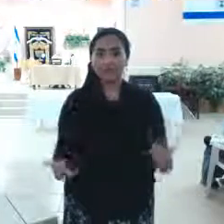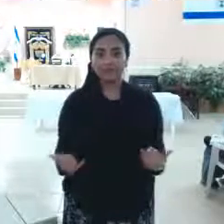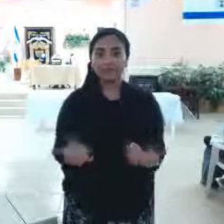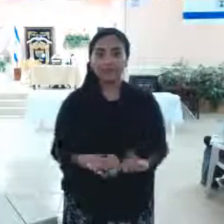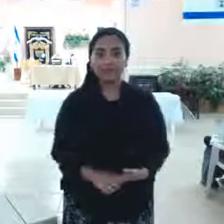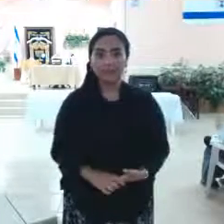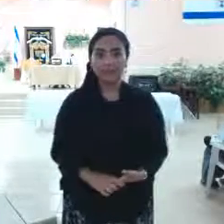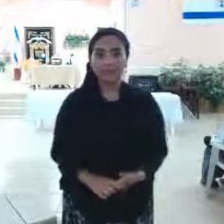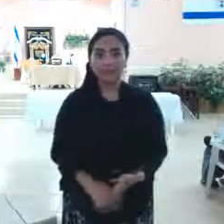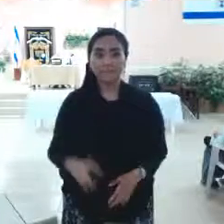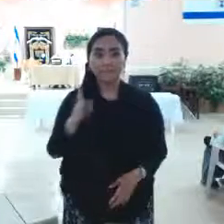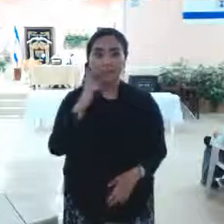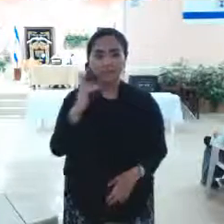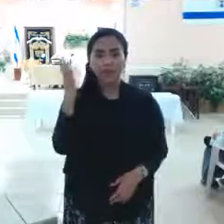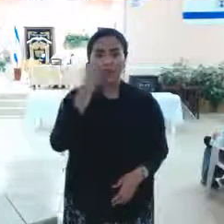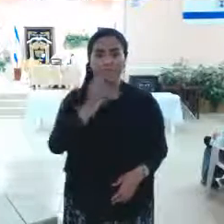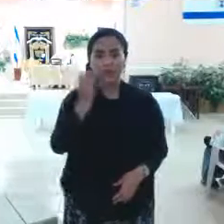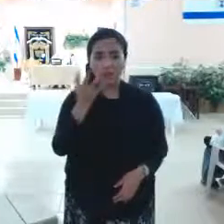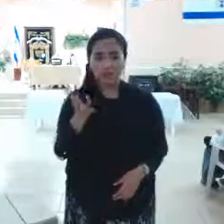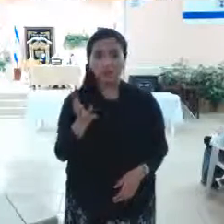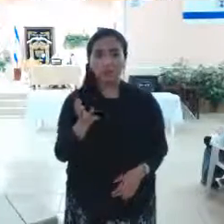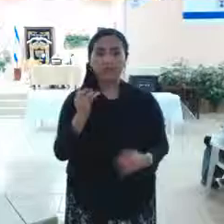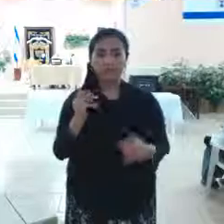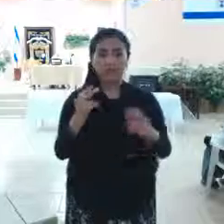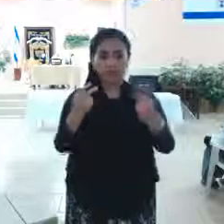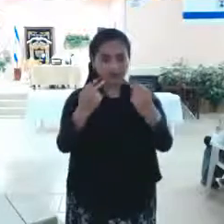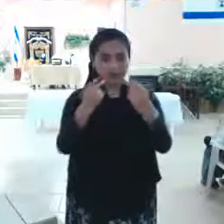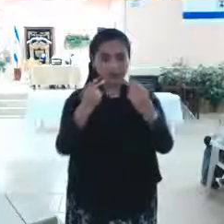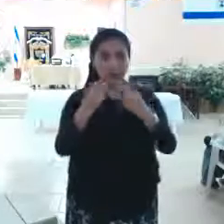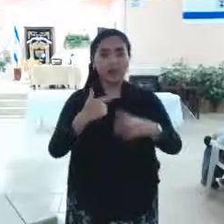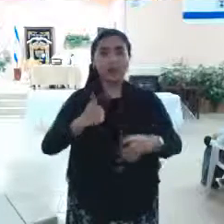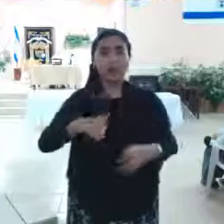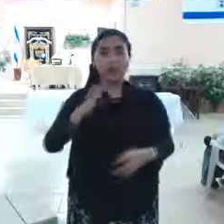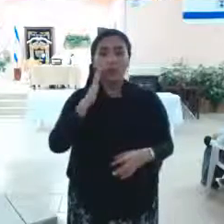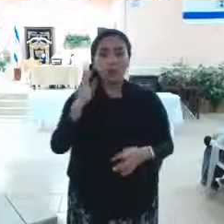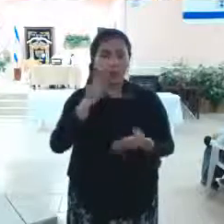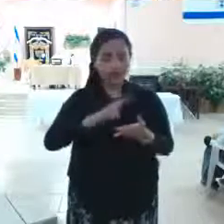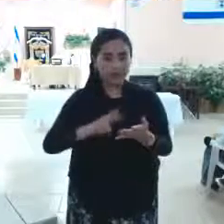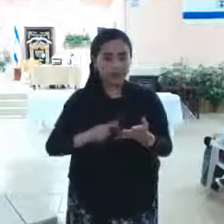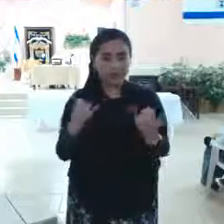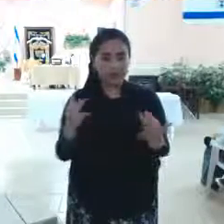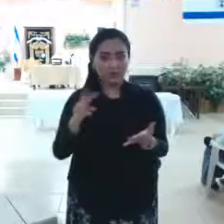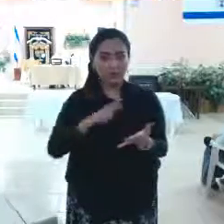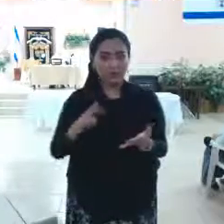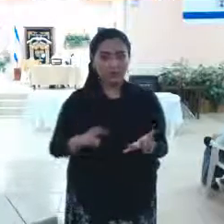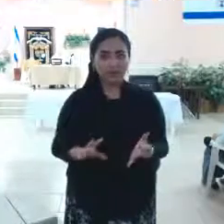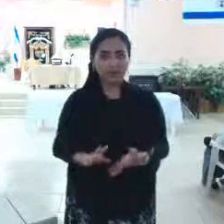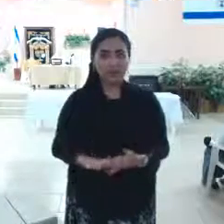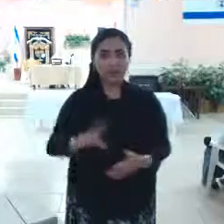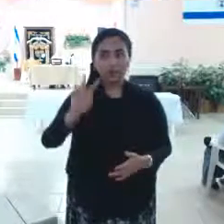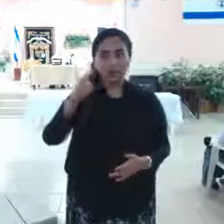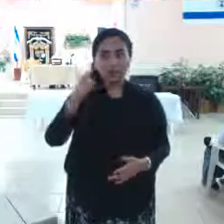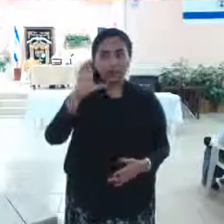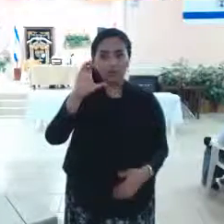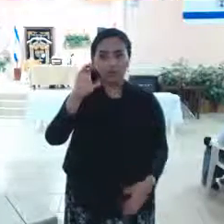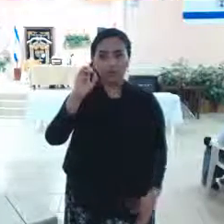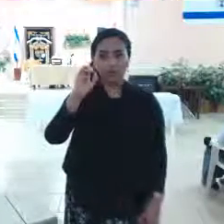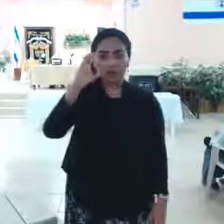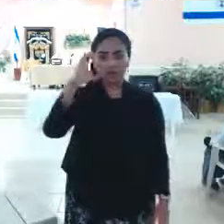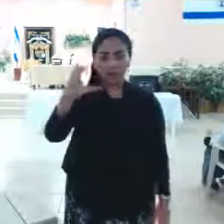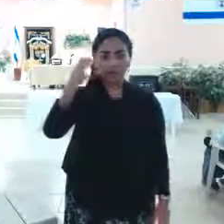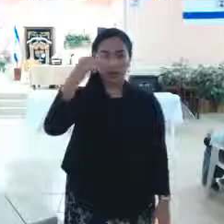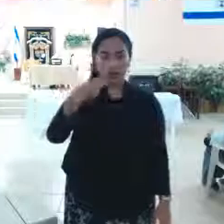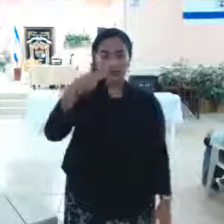Now, look how beautiful. Please, we're going to read 2